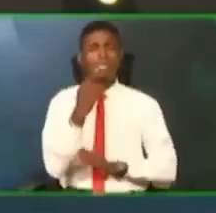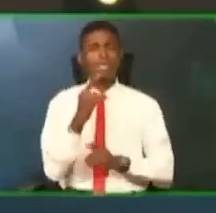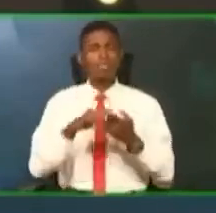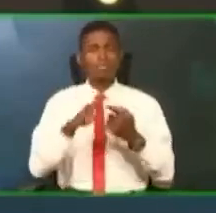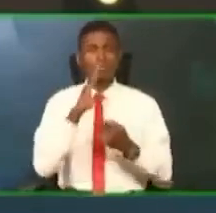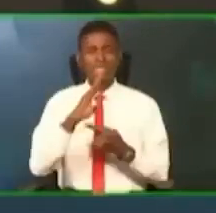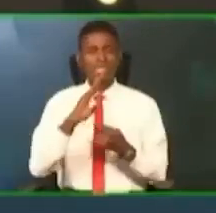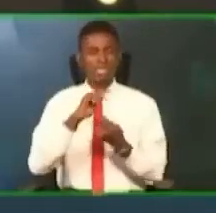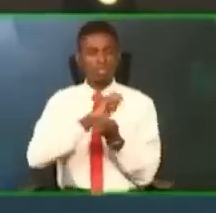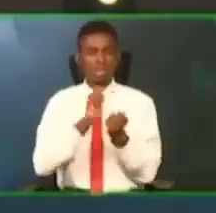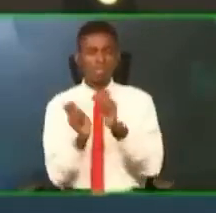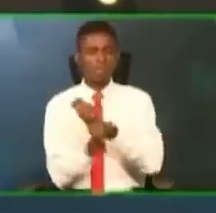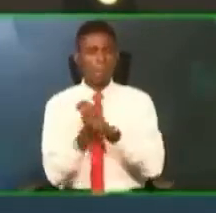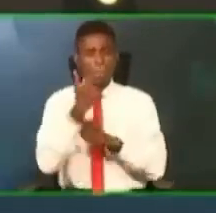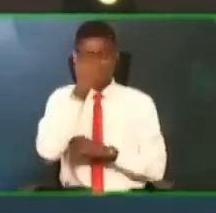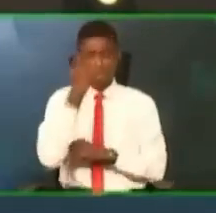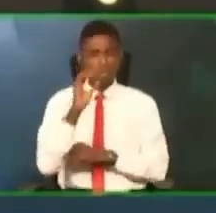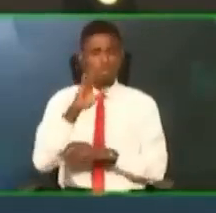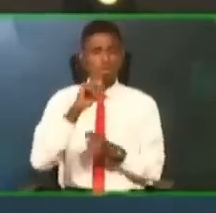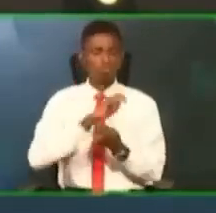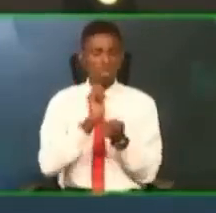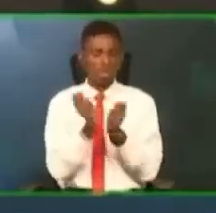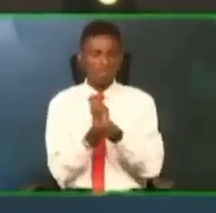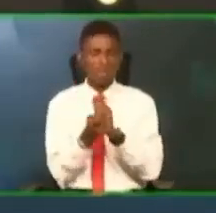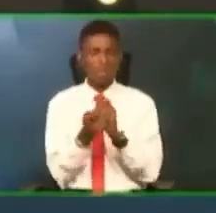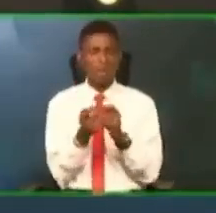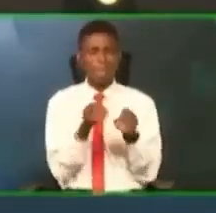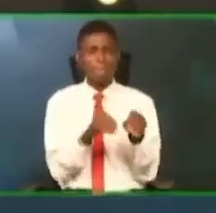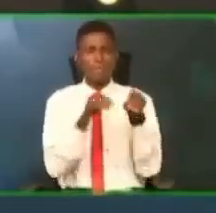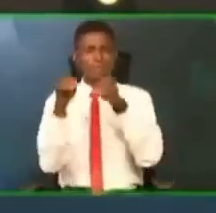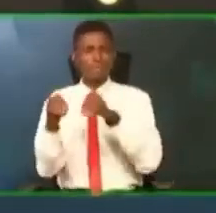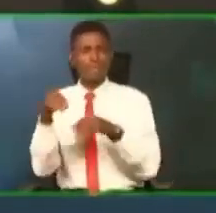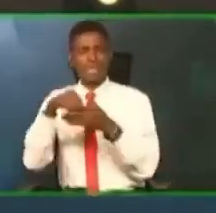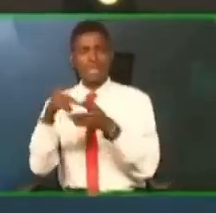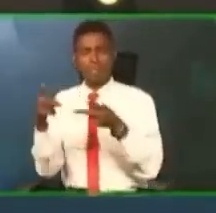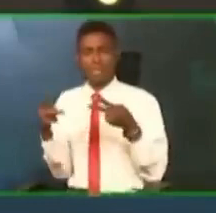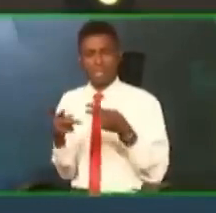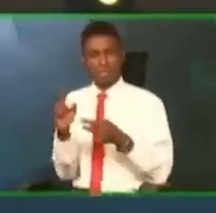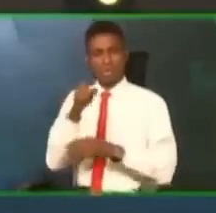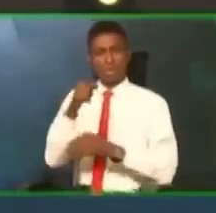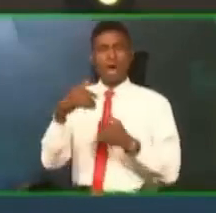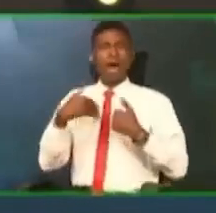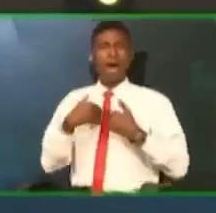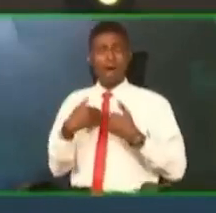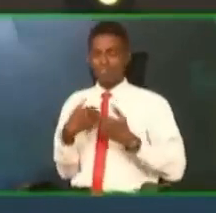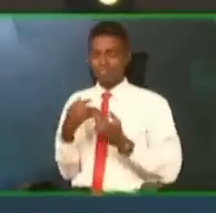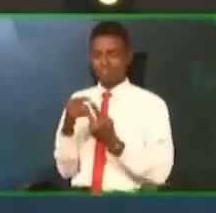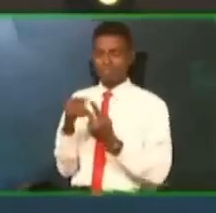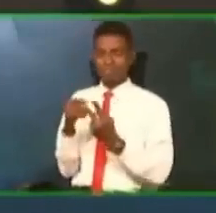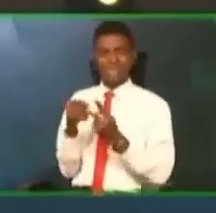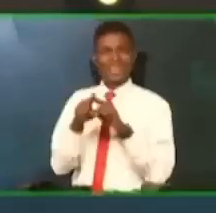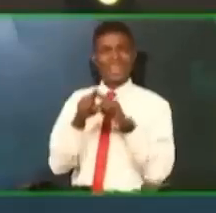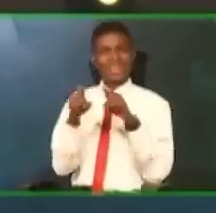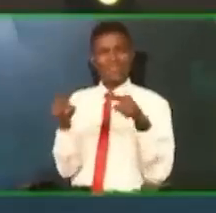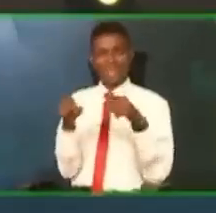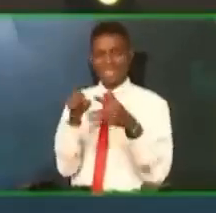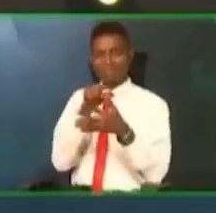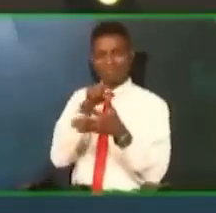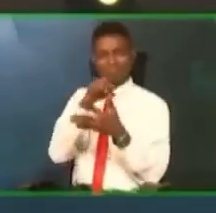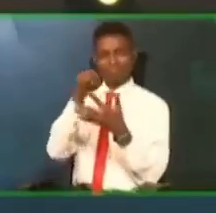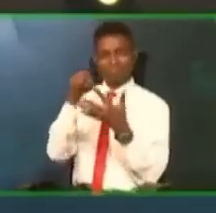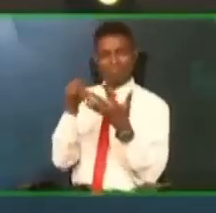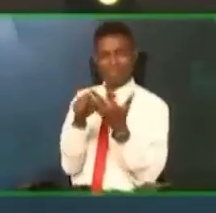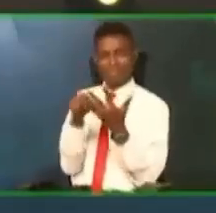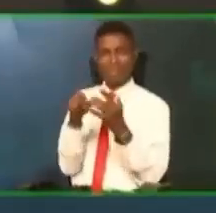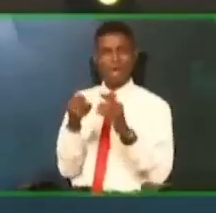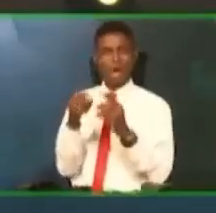your transformation puts you in a position where you have an array of scriptural options to accurately interpret